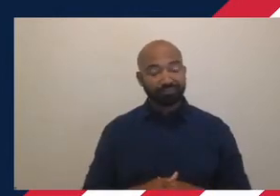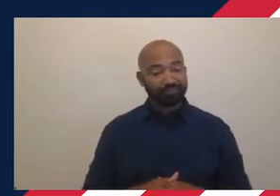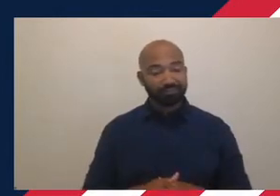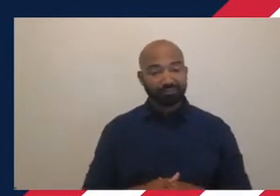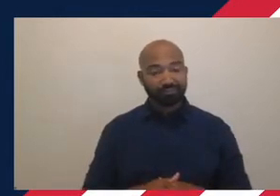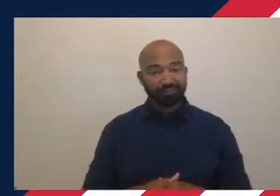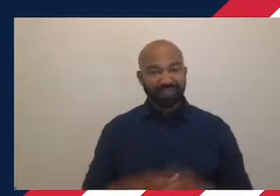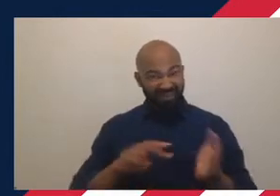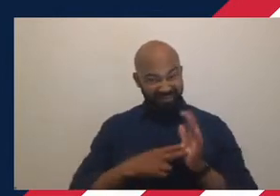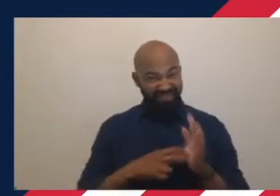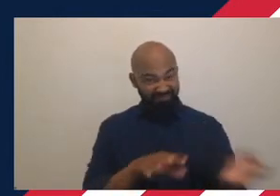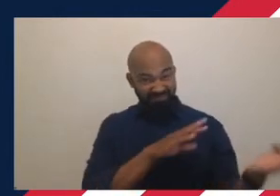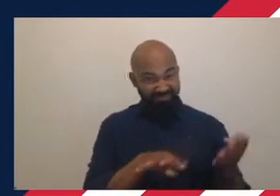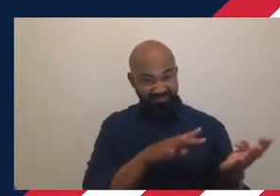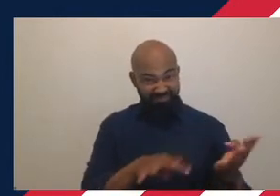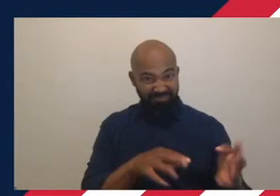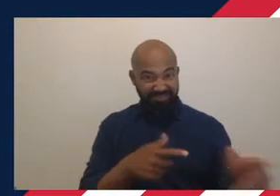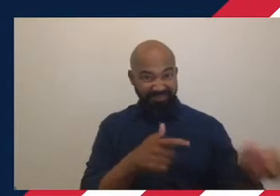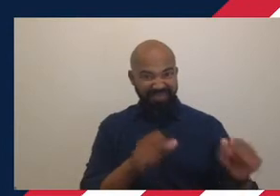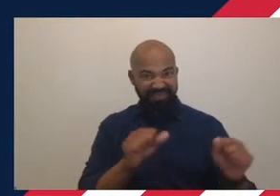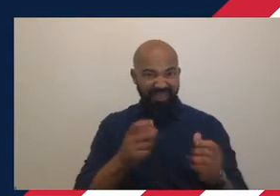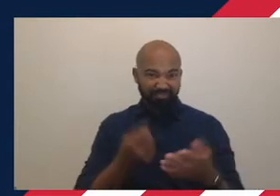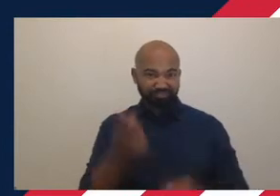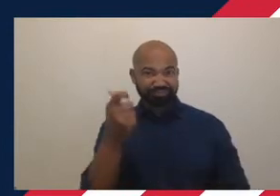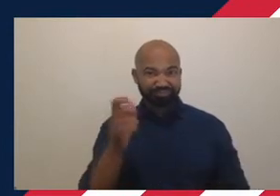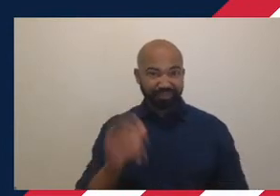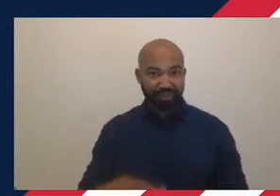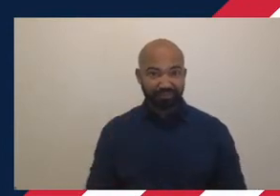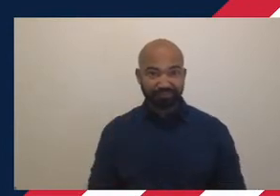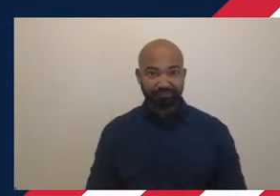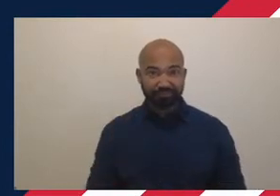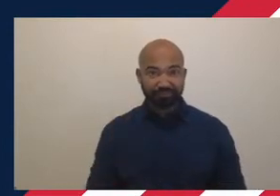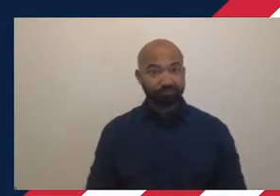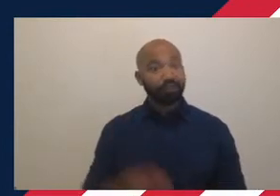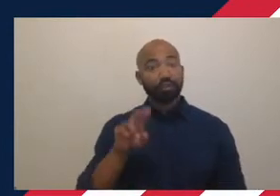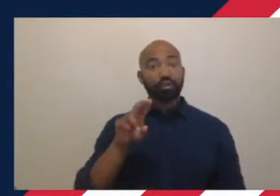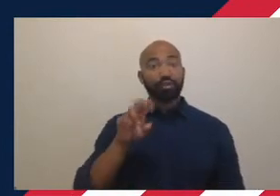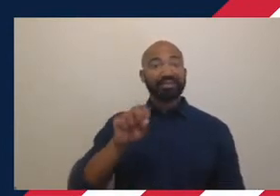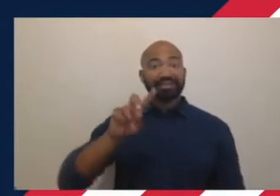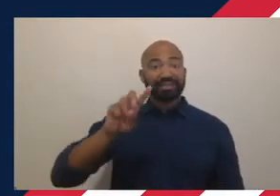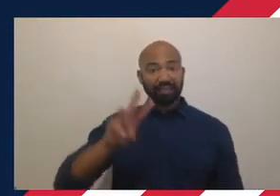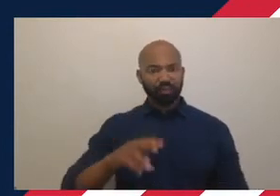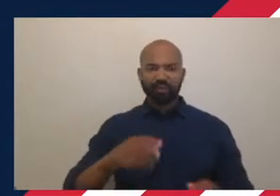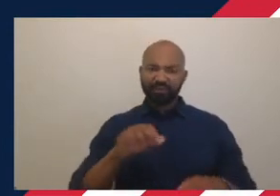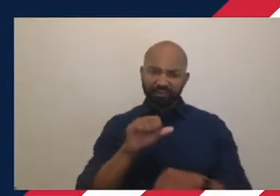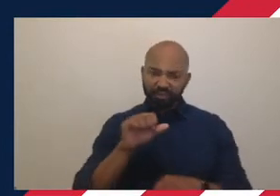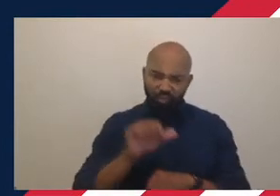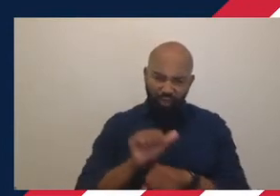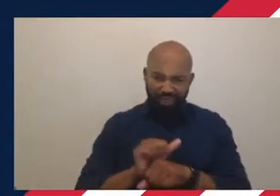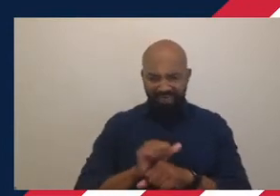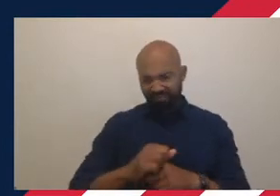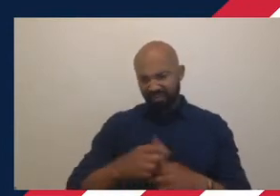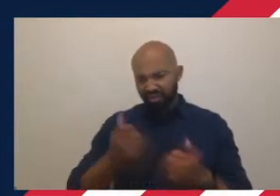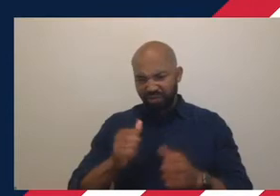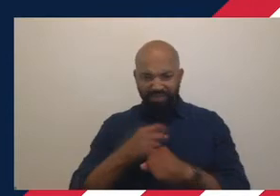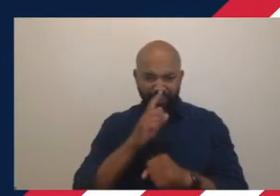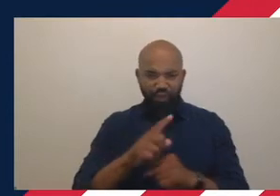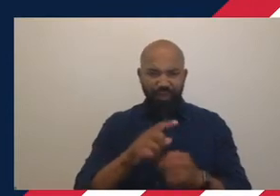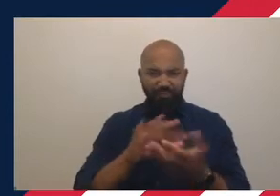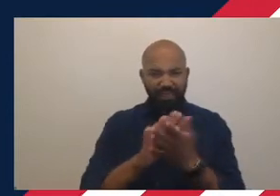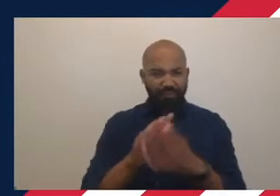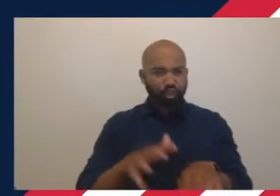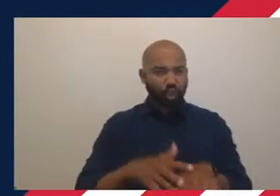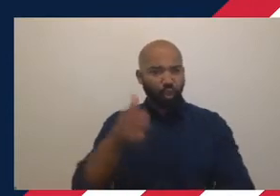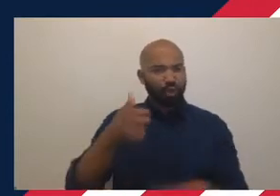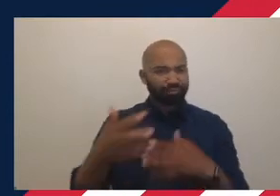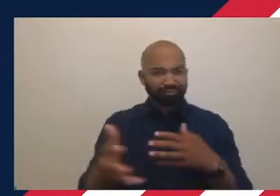eliminate the line speeds. The UFCW has been fighting for several years to slow them down in the first place.